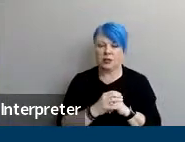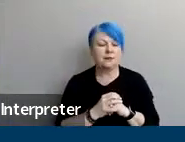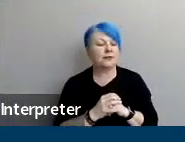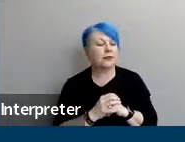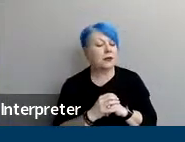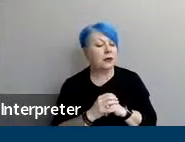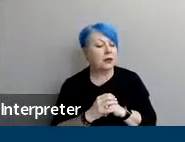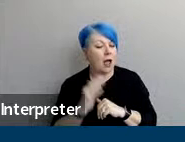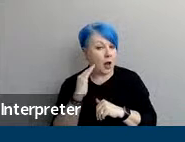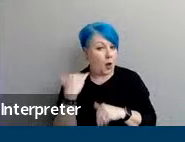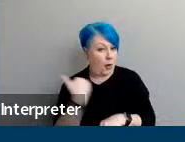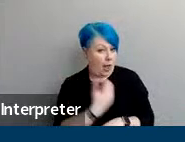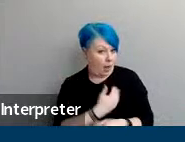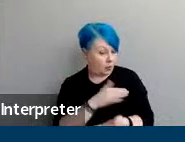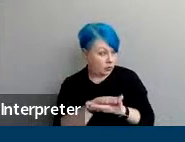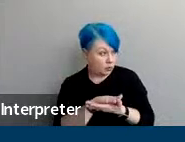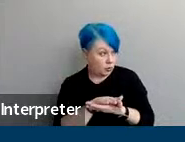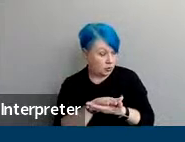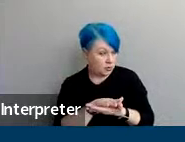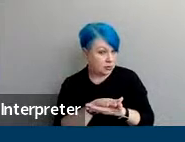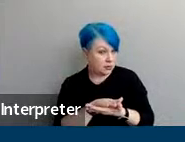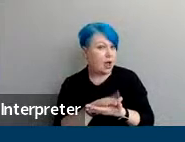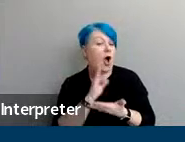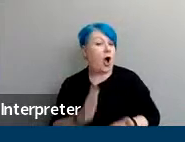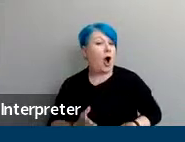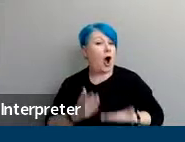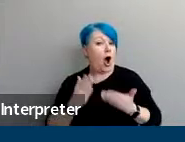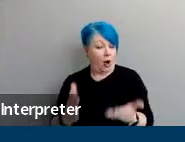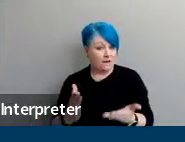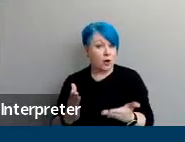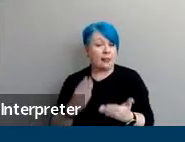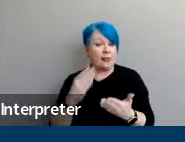so I know our schools get curb to curb service with